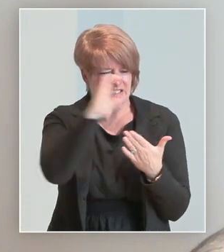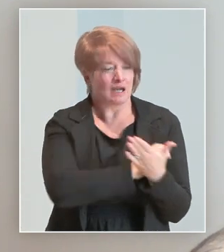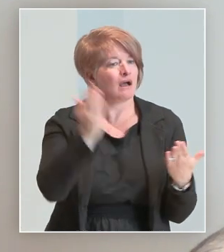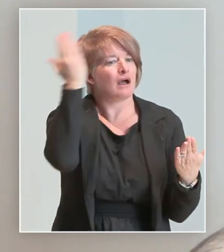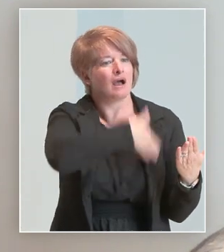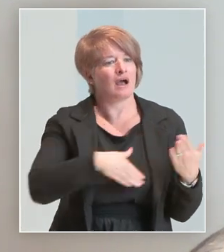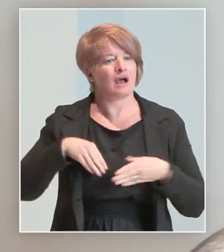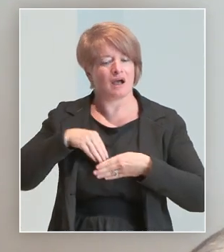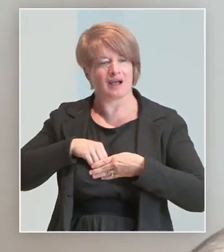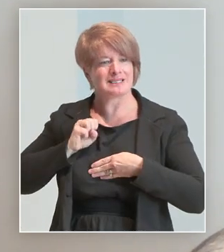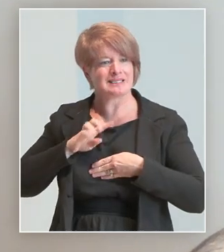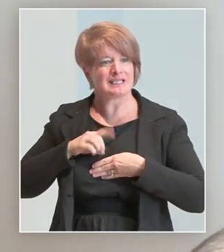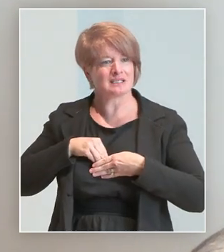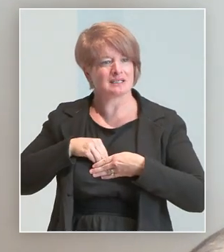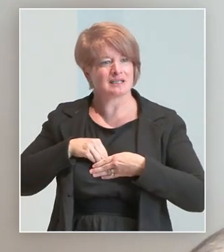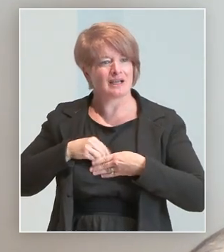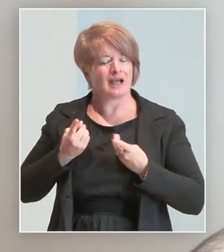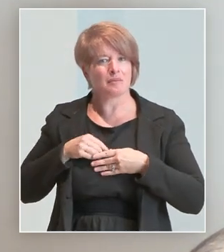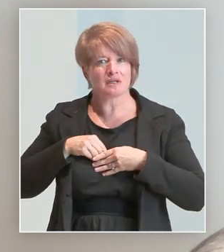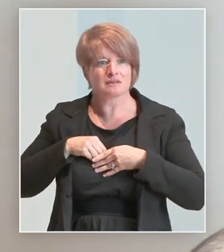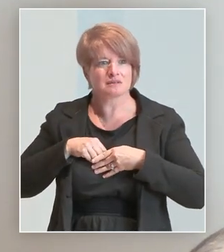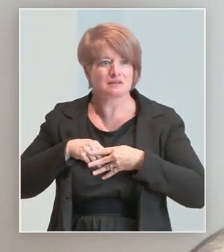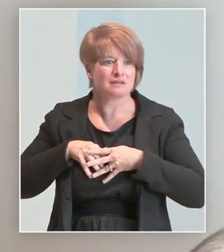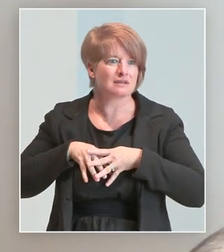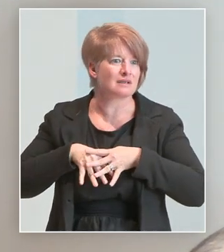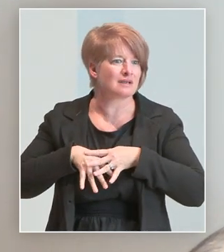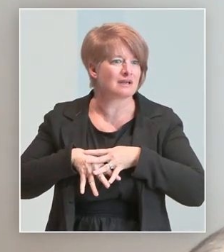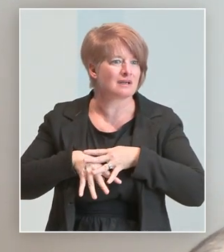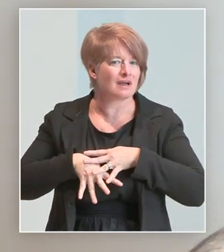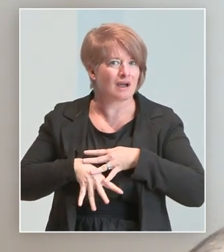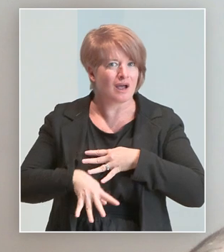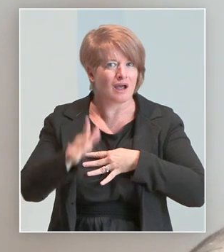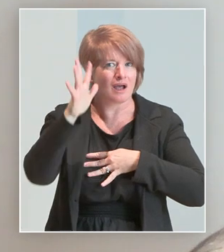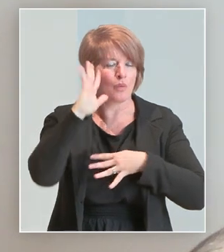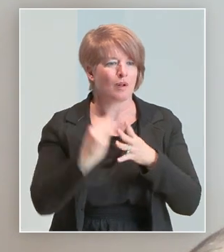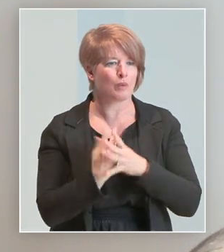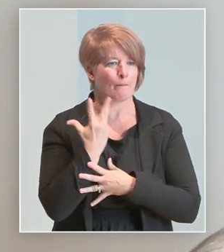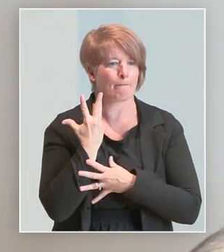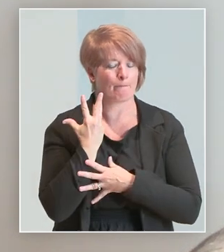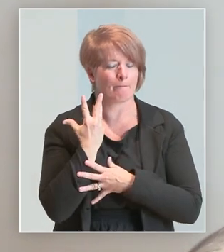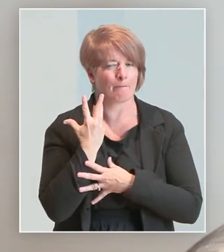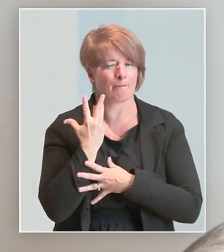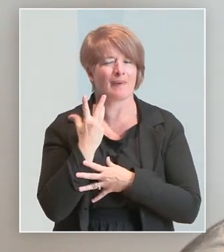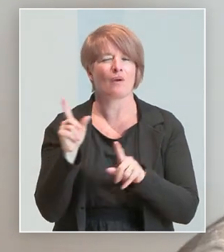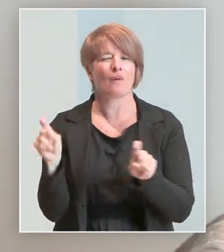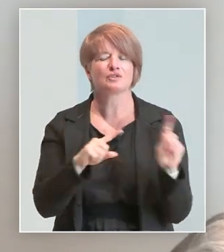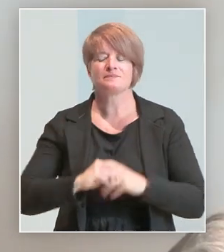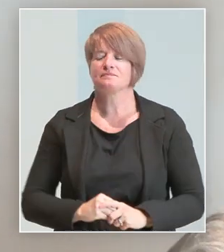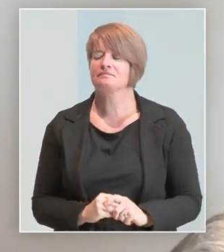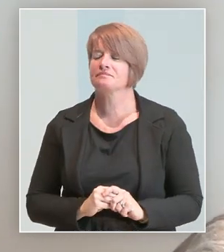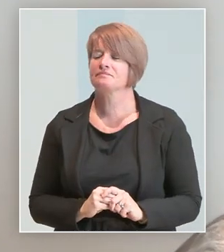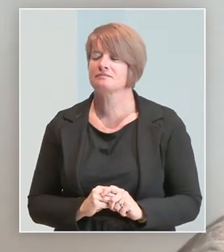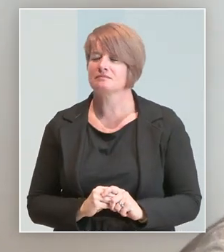and the way a complex root system is working its way through before it dares bloom. Question, What are the things